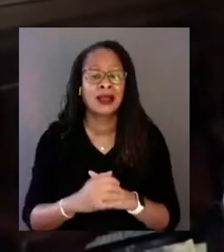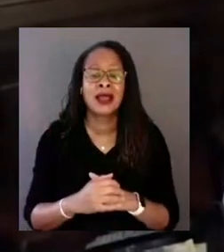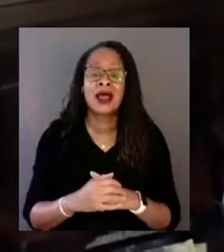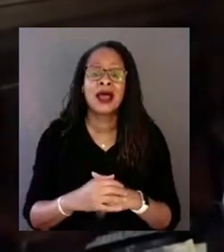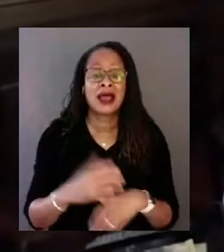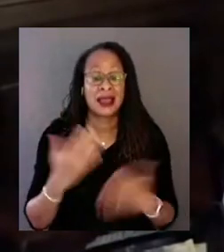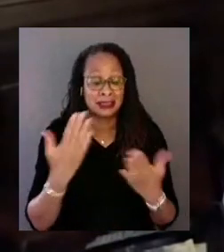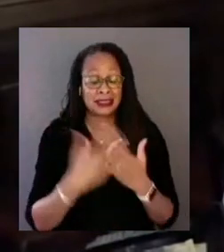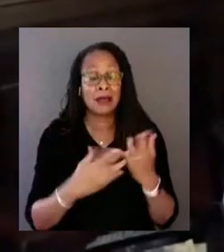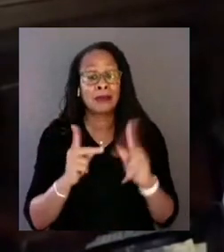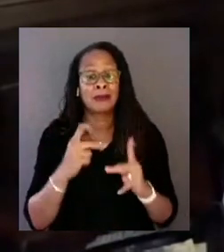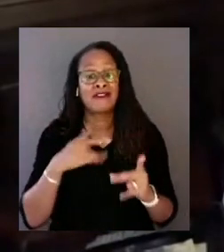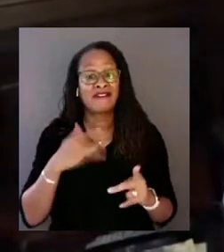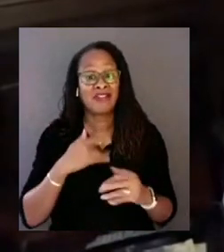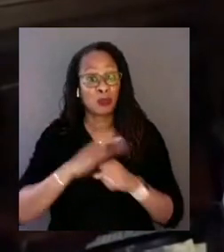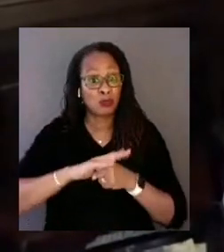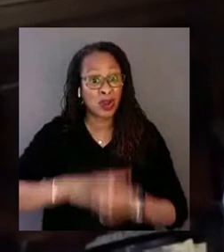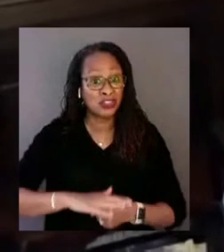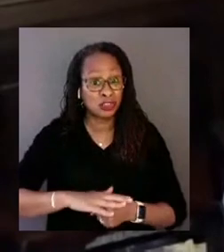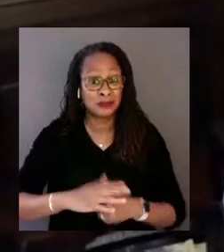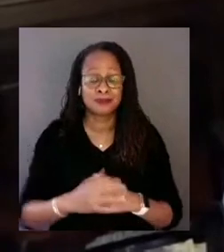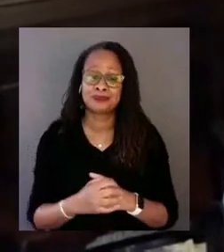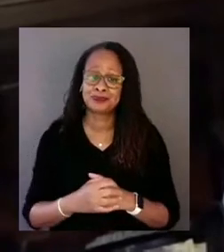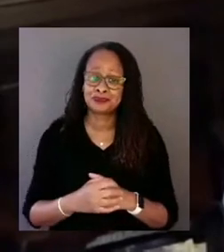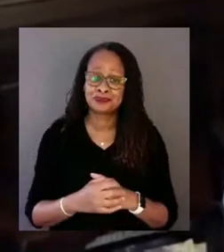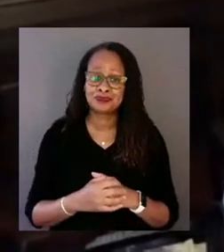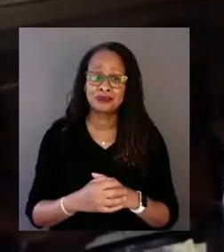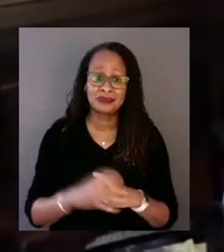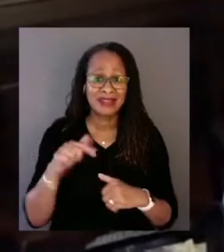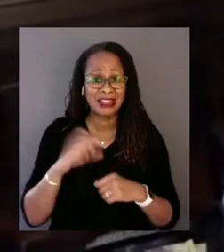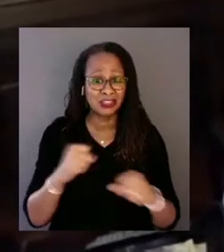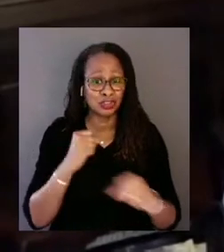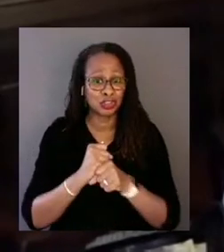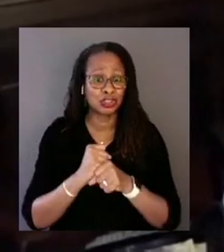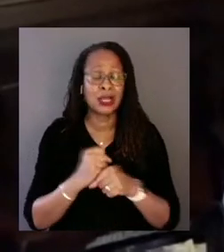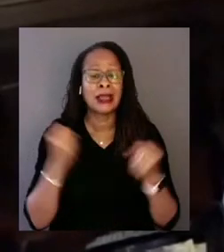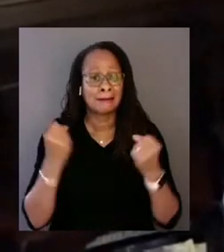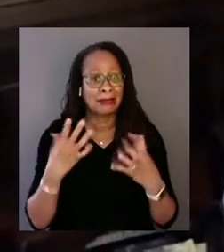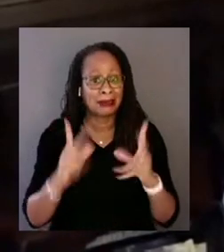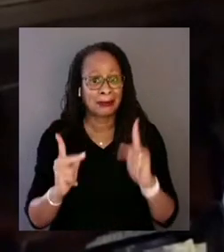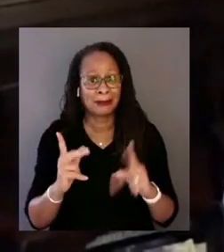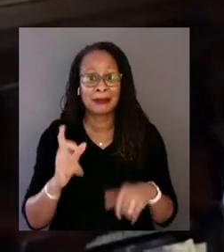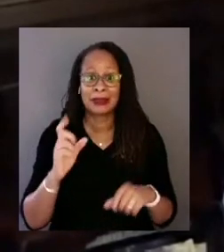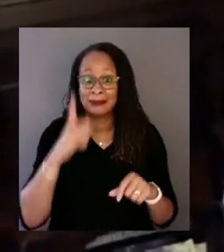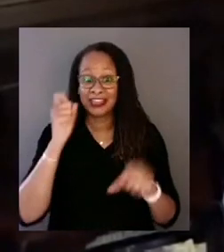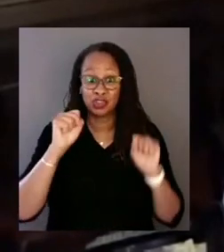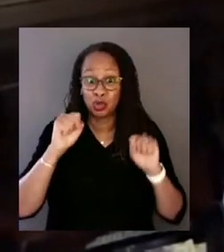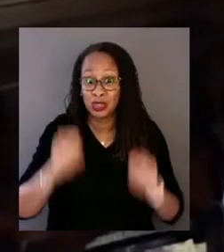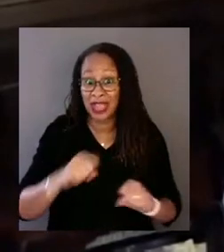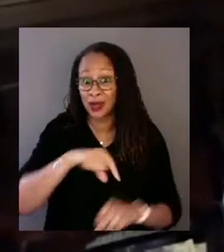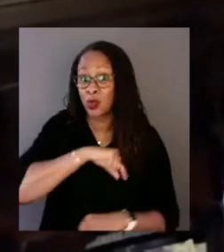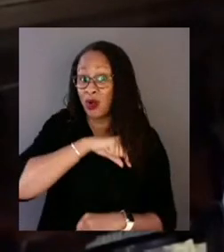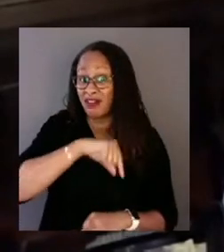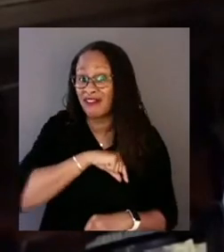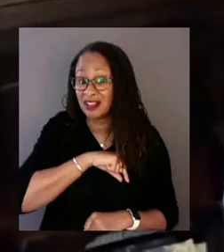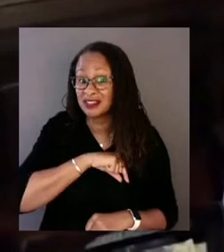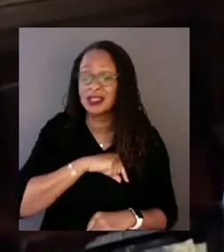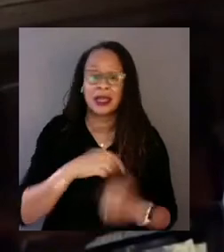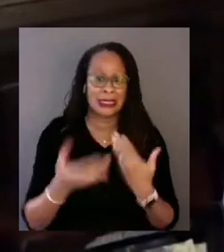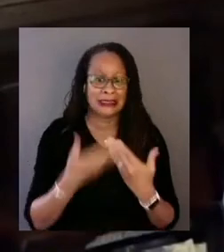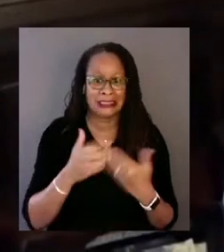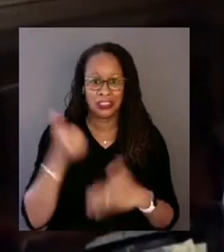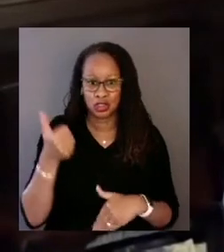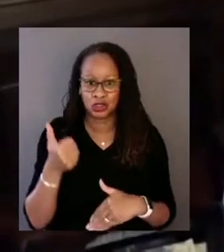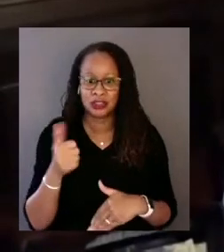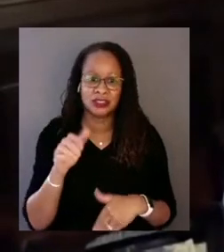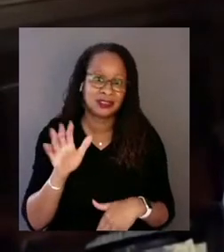pressured, or, you know, it's like, this year, you know, a lot of people, because you could qualify, you know, it was easier. It's kind of like, okay,